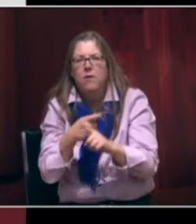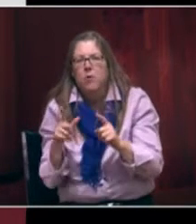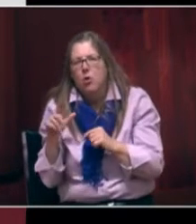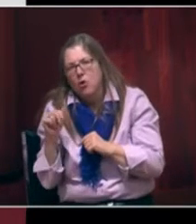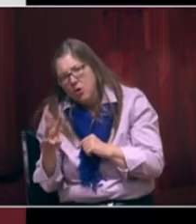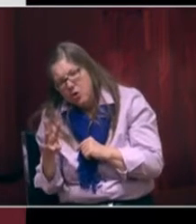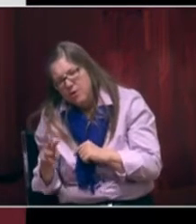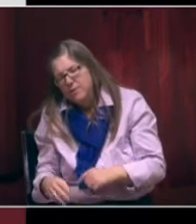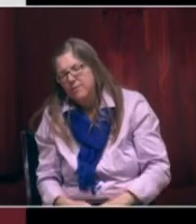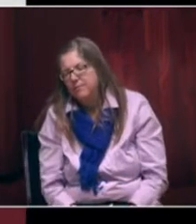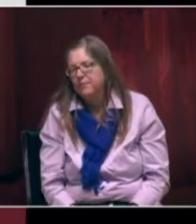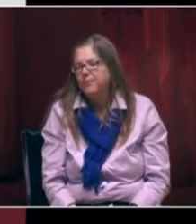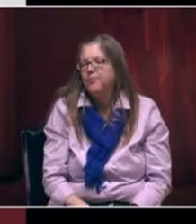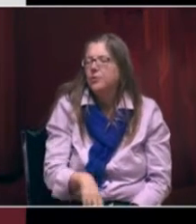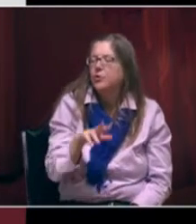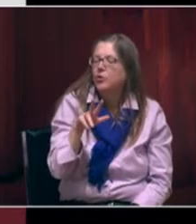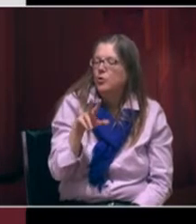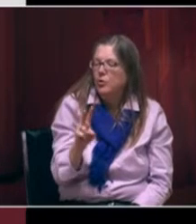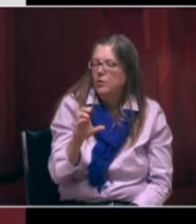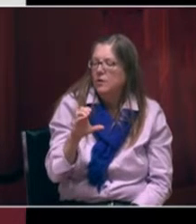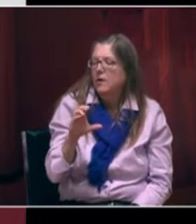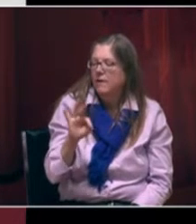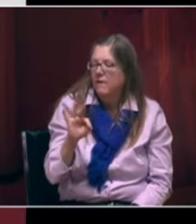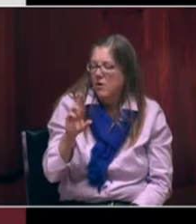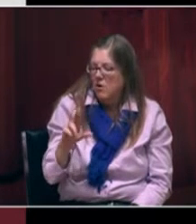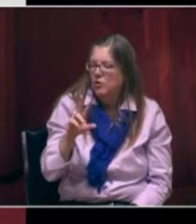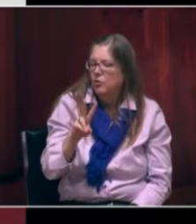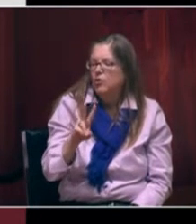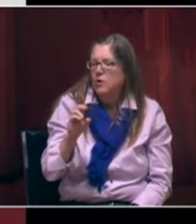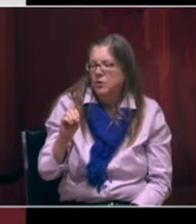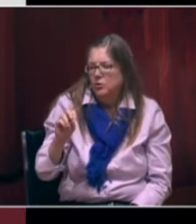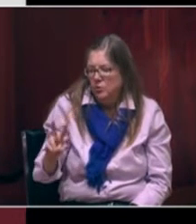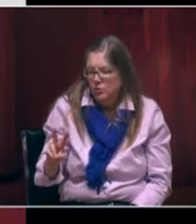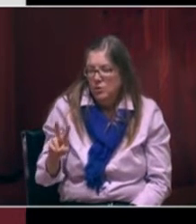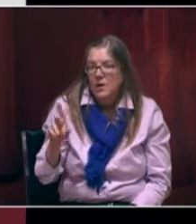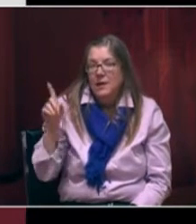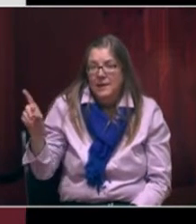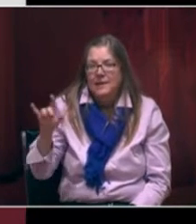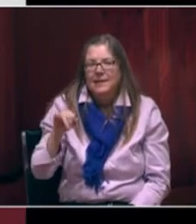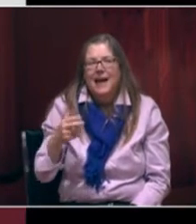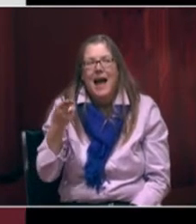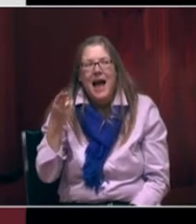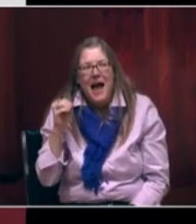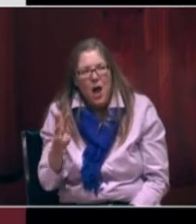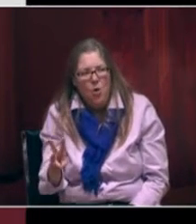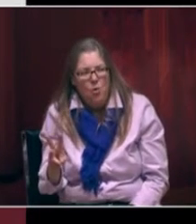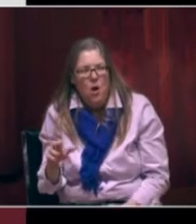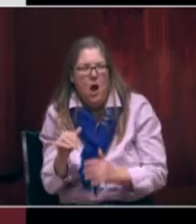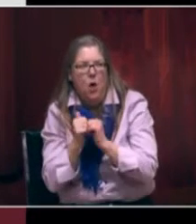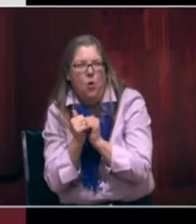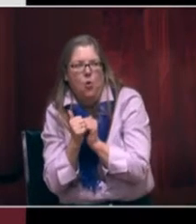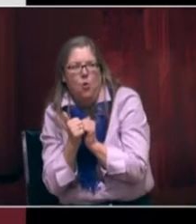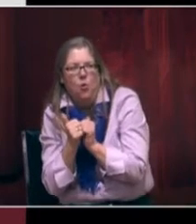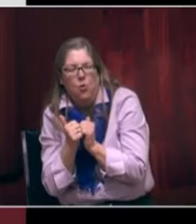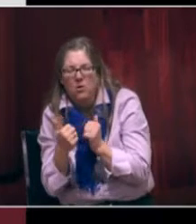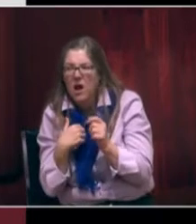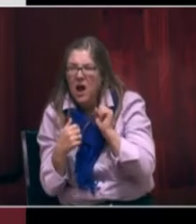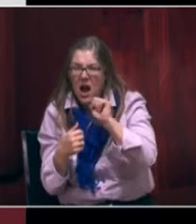along to the 32 CFR 2002. Now this is the how we're protecting information. Of course, we asked agencies the